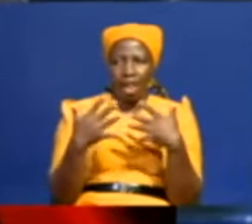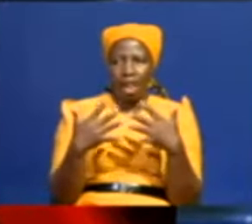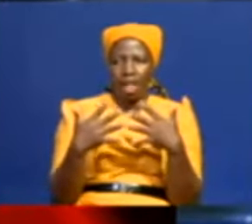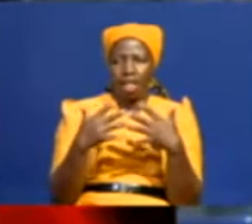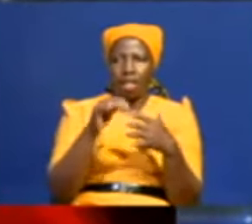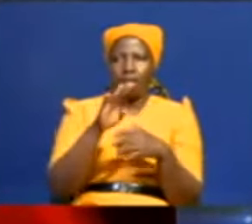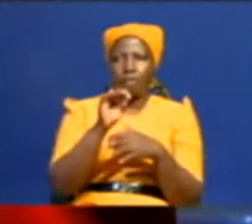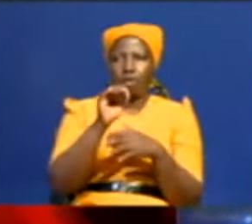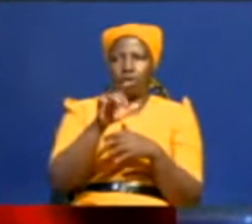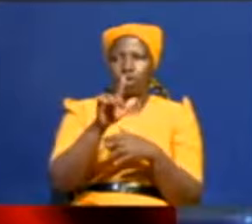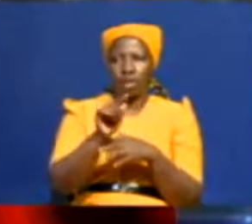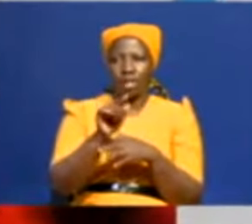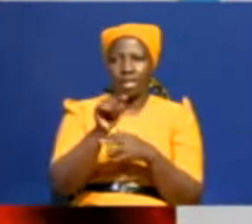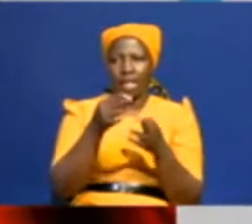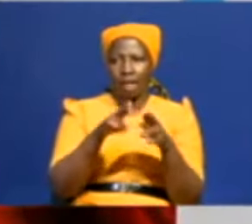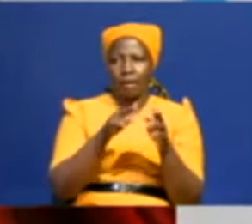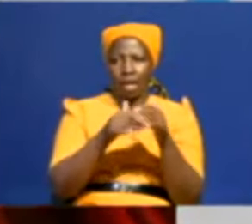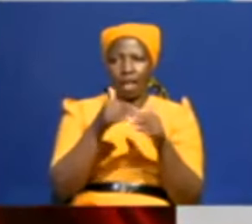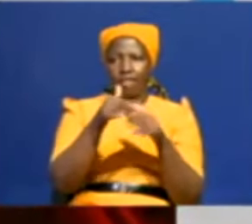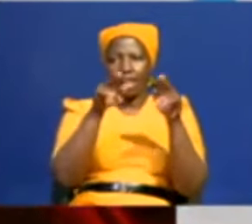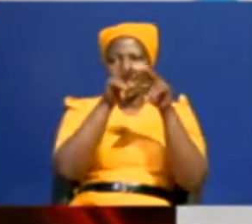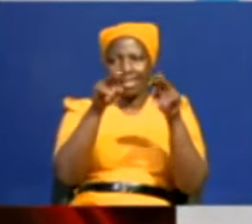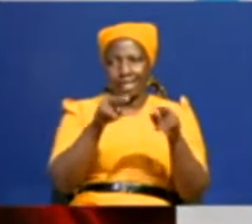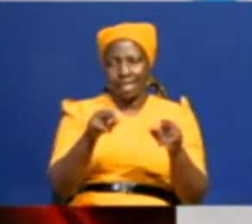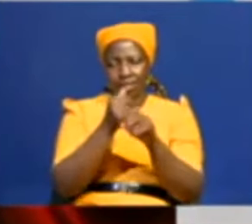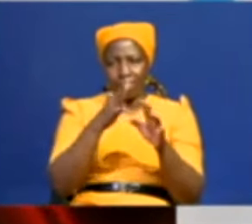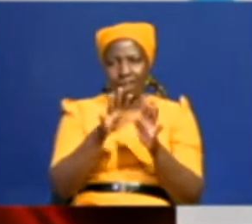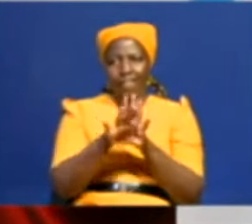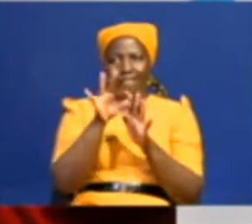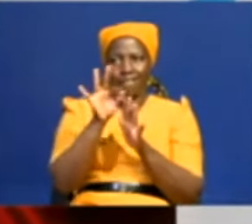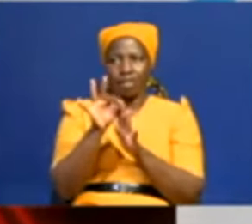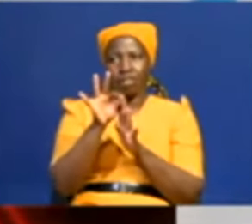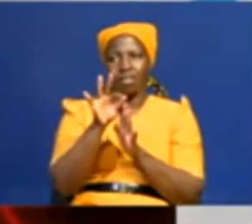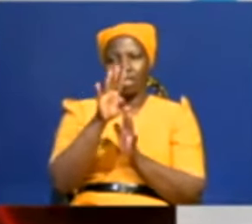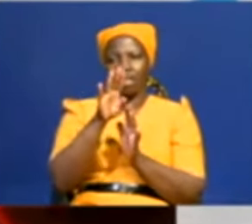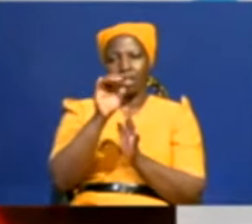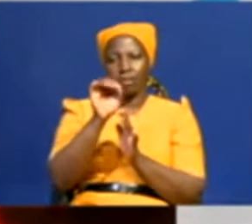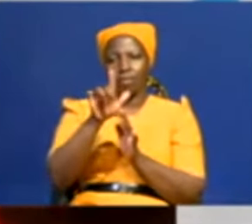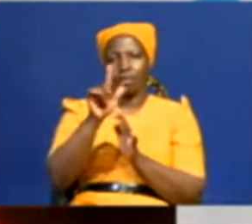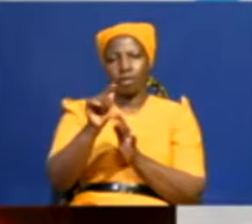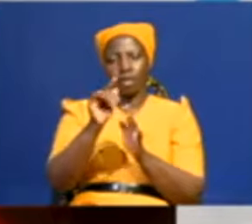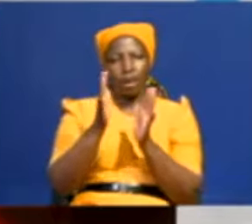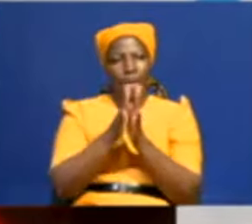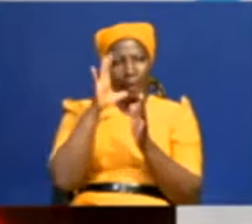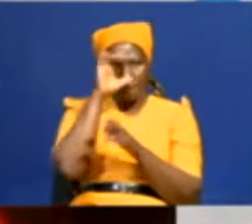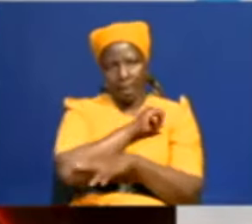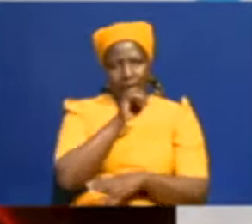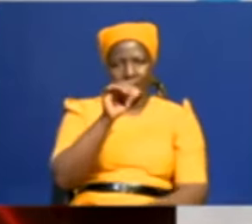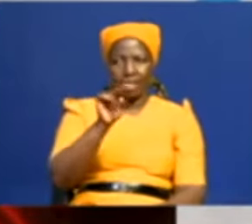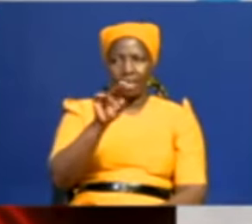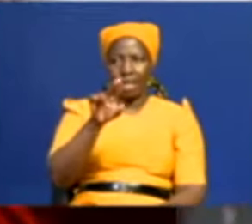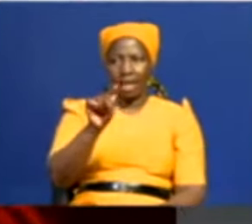for the inspections after an international operator discovered a bolt with a missing nut, the Federal Aviation Administration said.